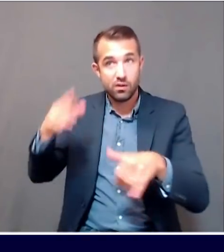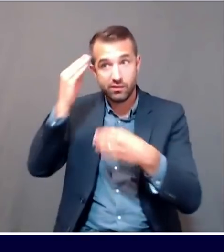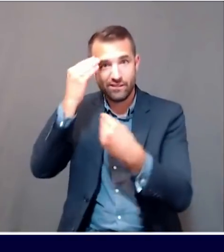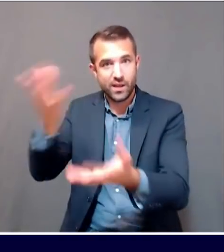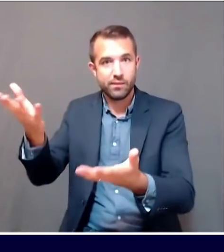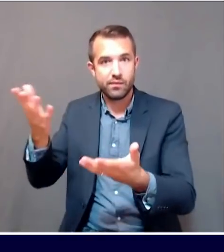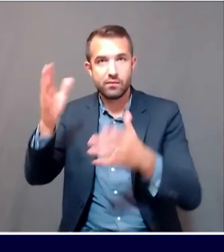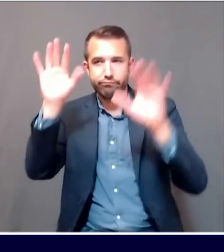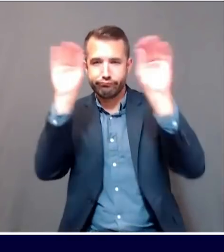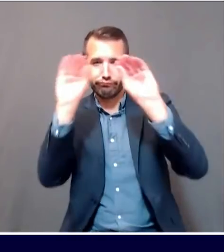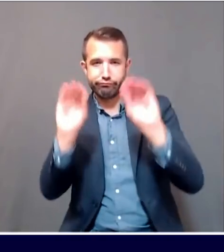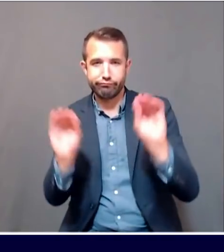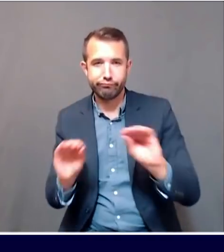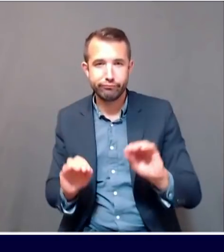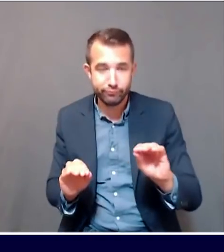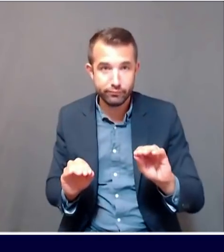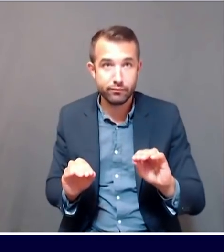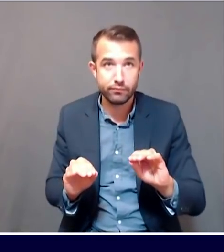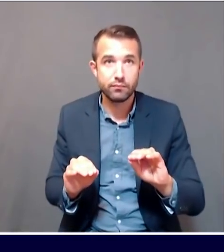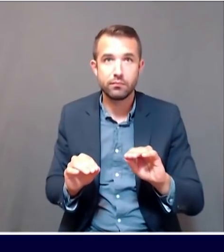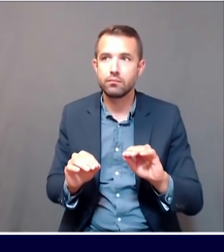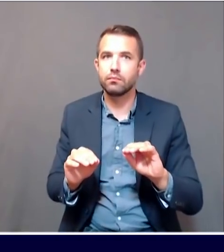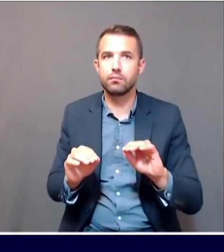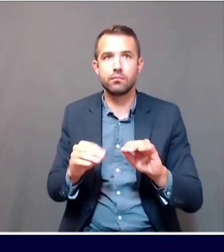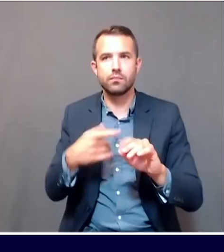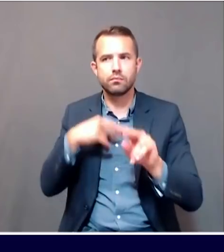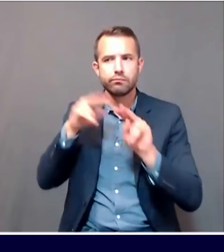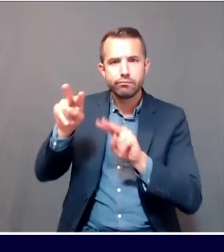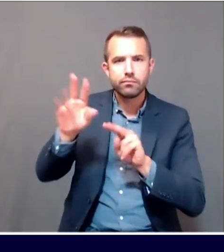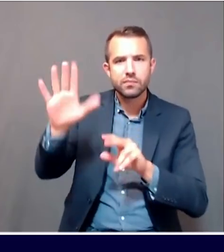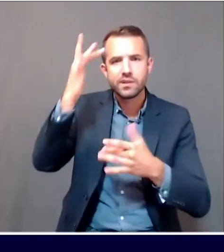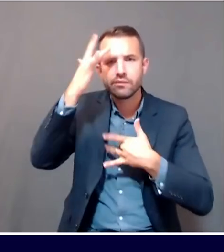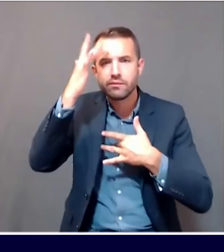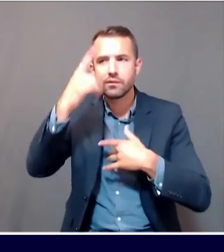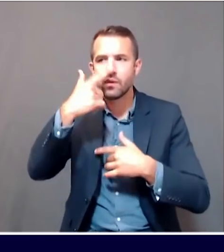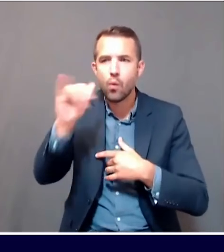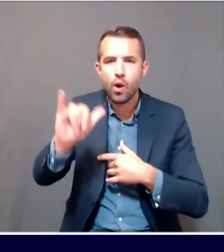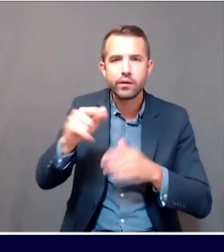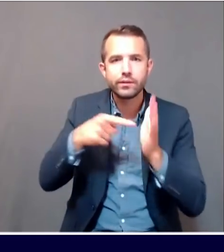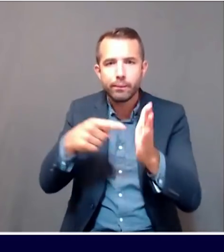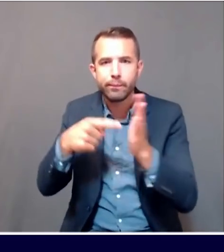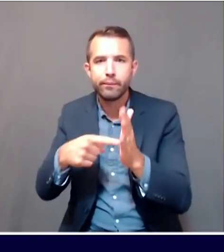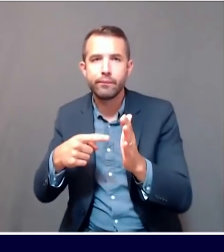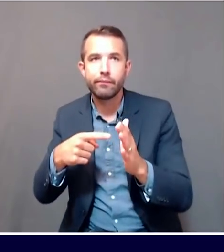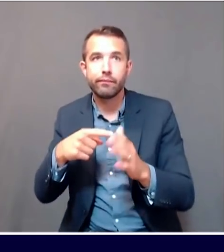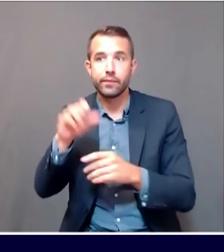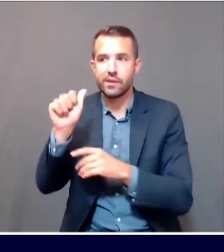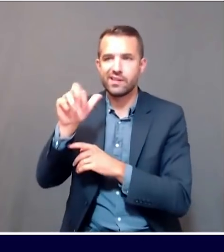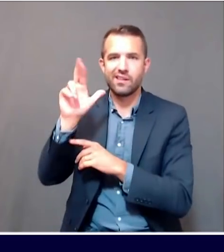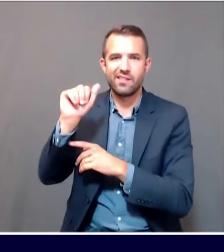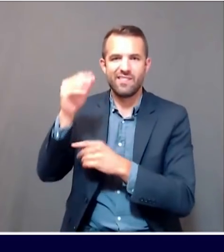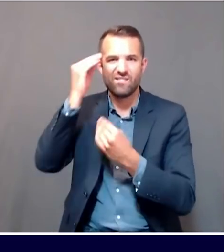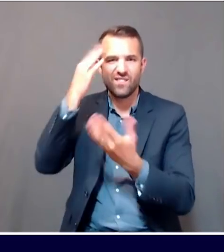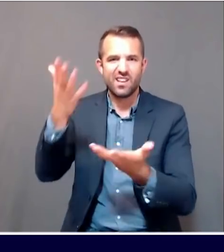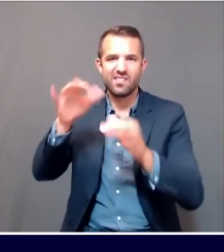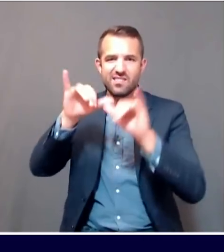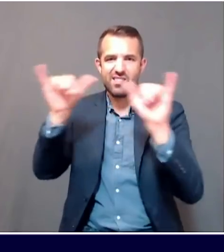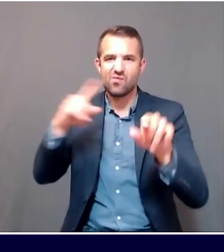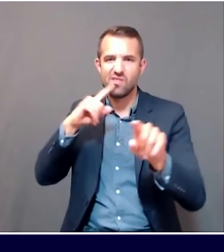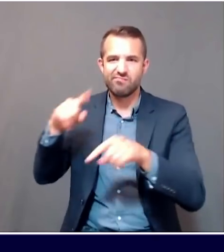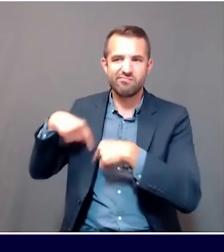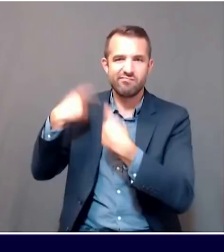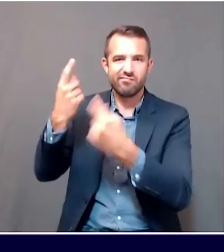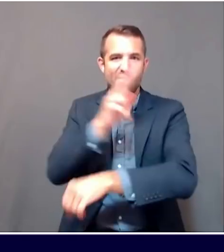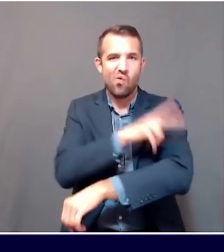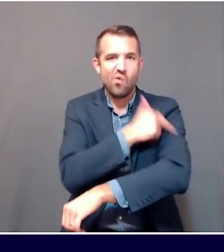we use to conduct symptom monitoring. And typically SARA Alert has been used by hospitals to